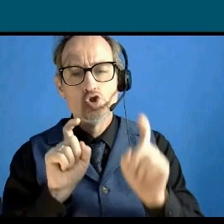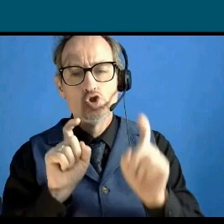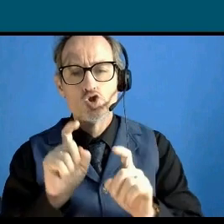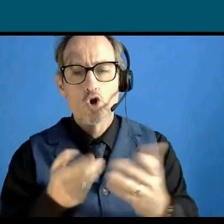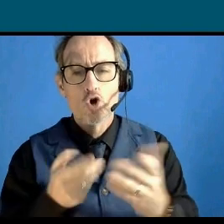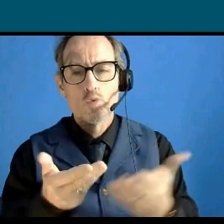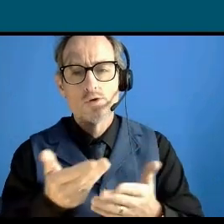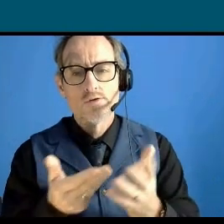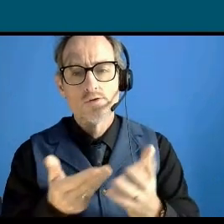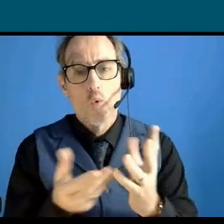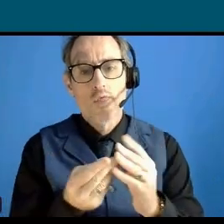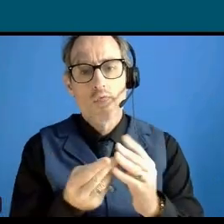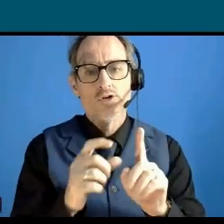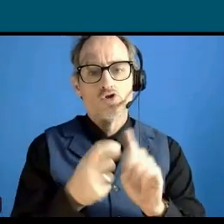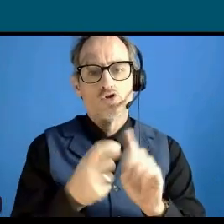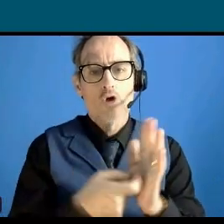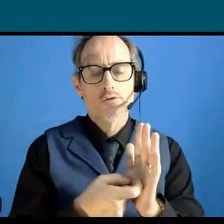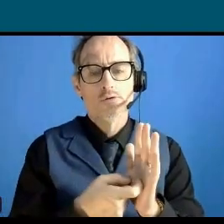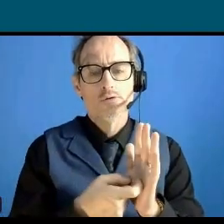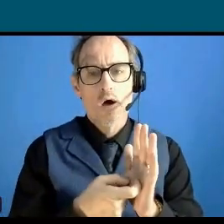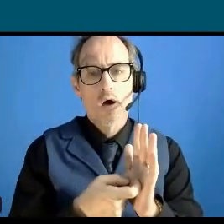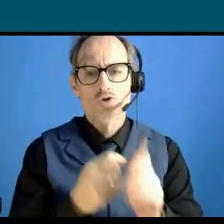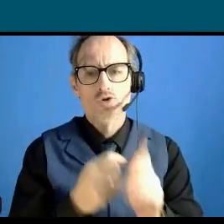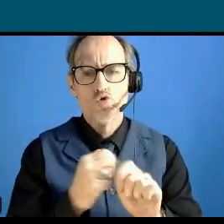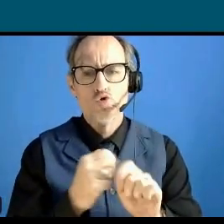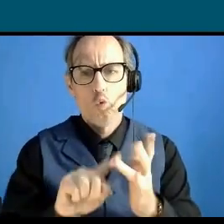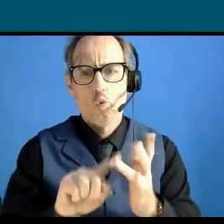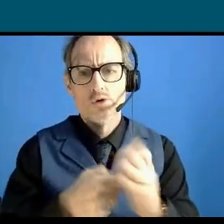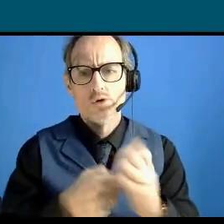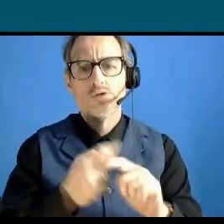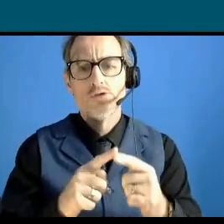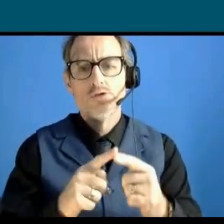Dr. Jennifer George from Goldsmiths, University of London.